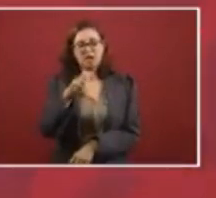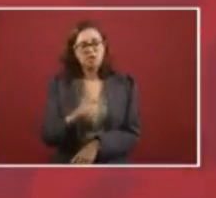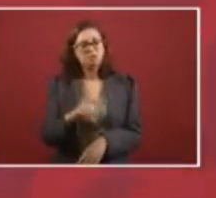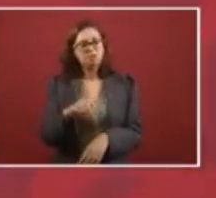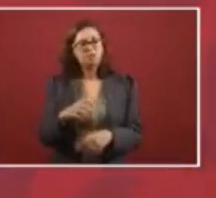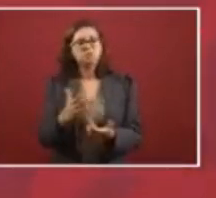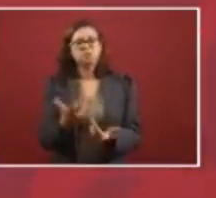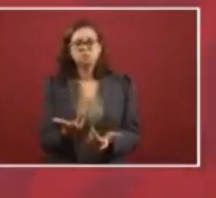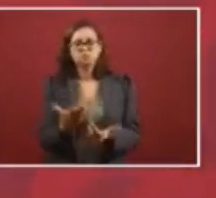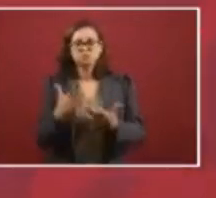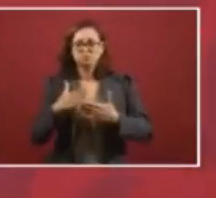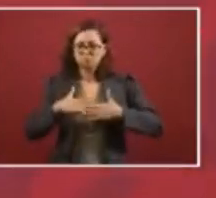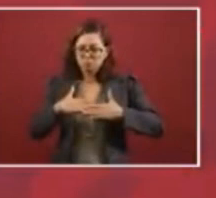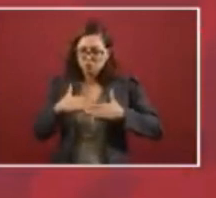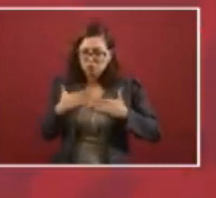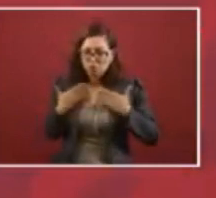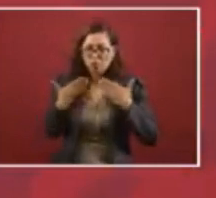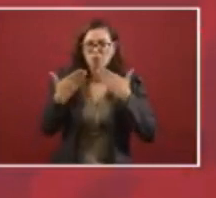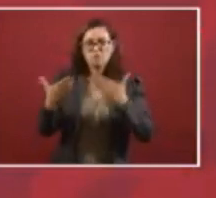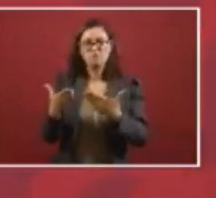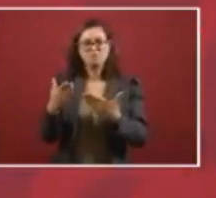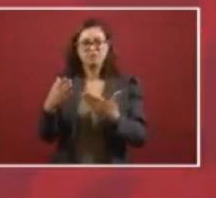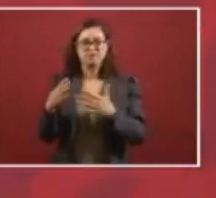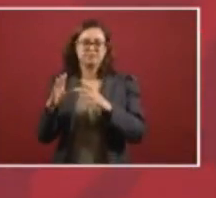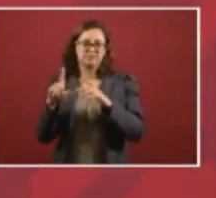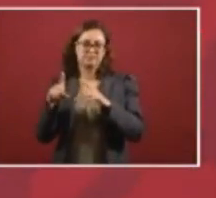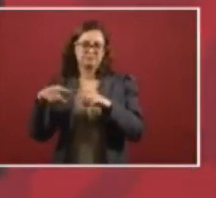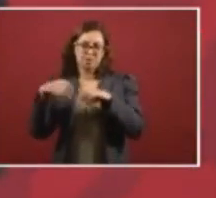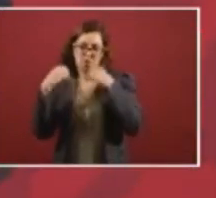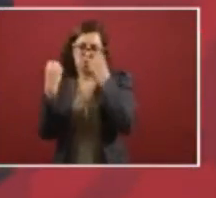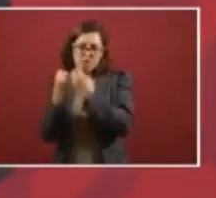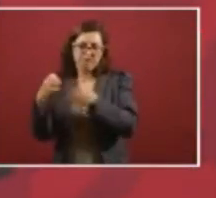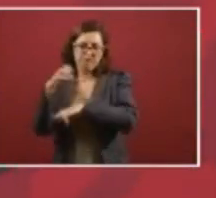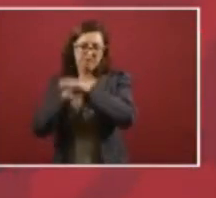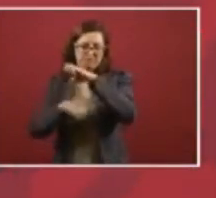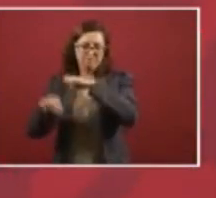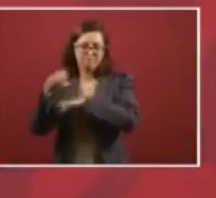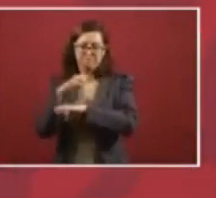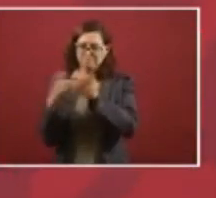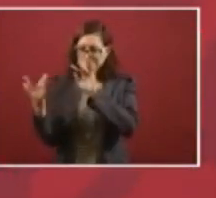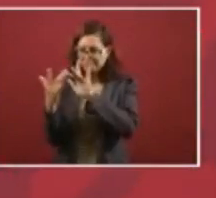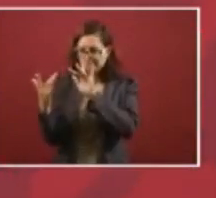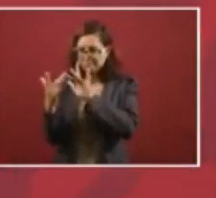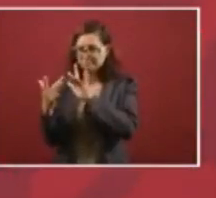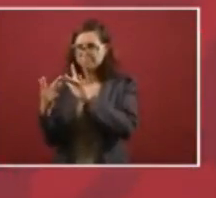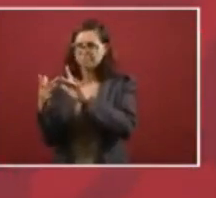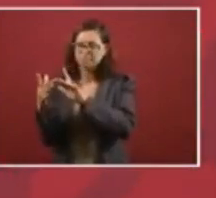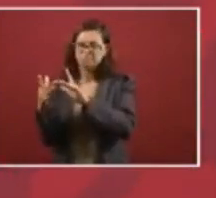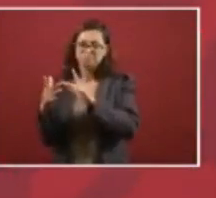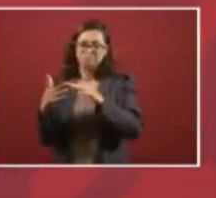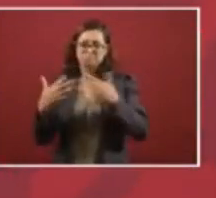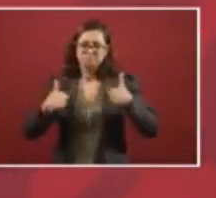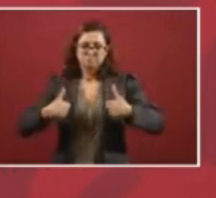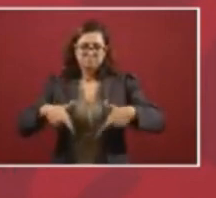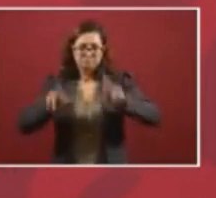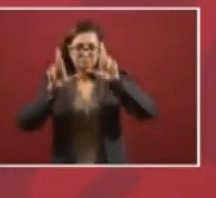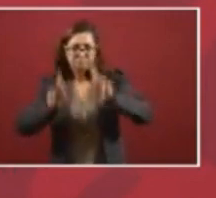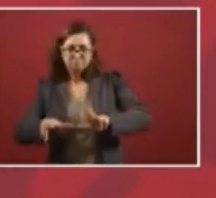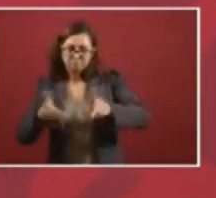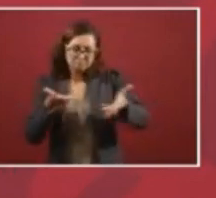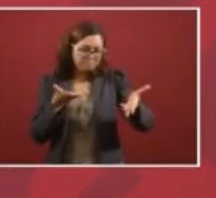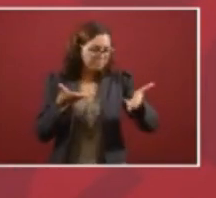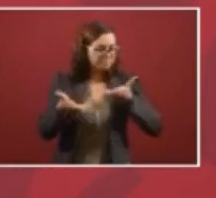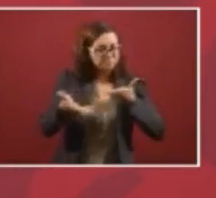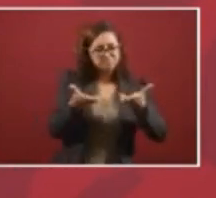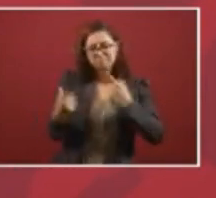gratitude to the president for giving us confidence to the business and corporations to let us